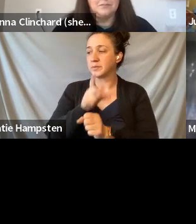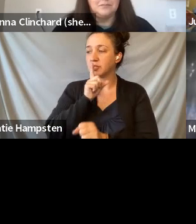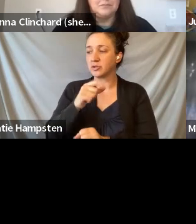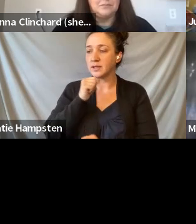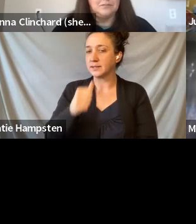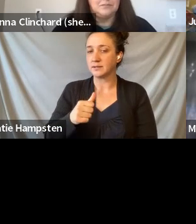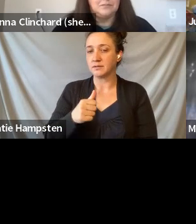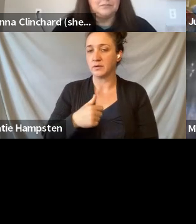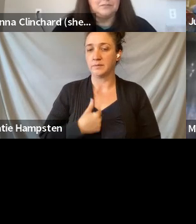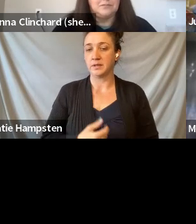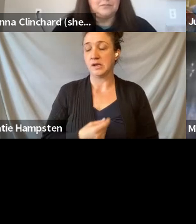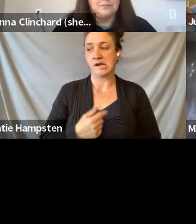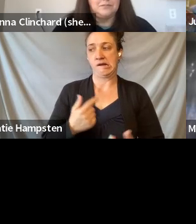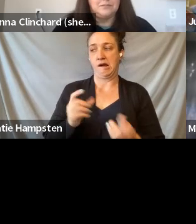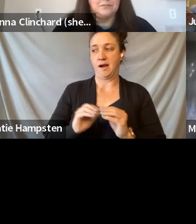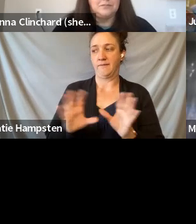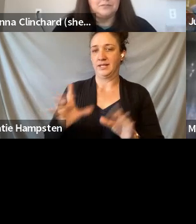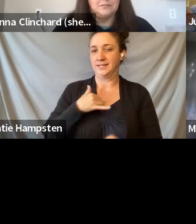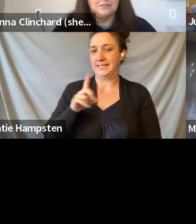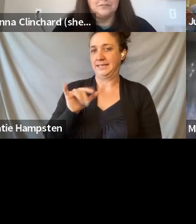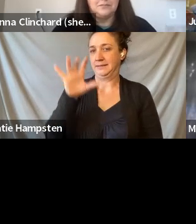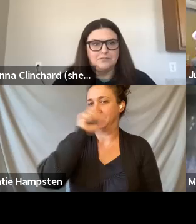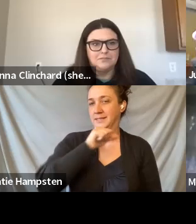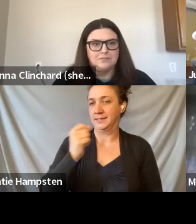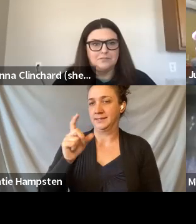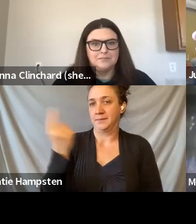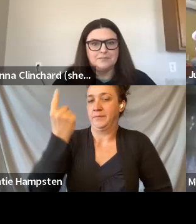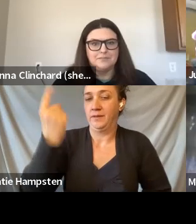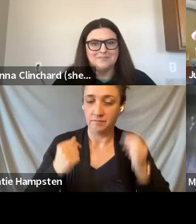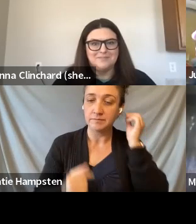didn't. Obviously, I did miss something.